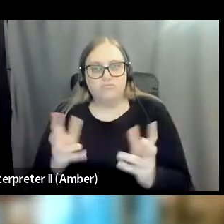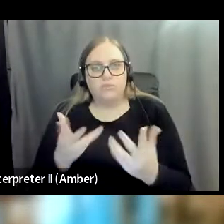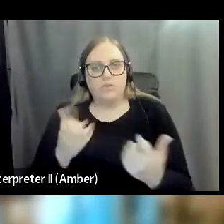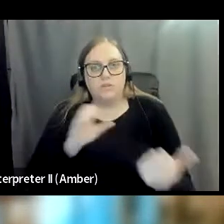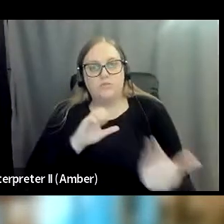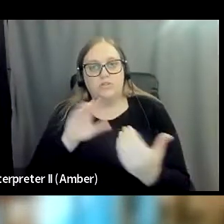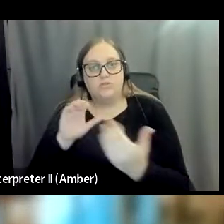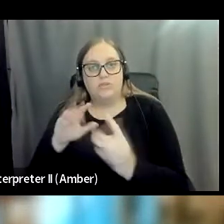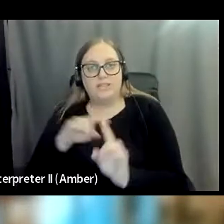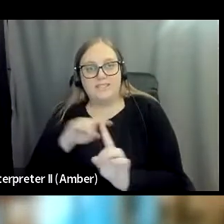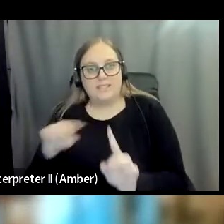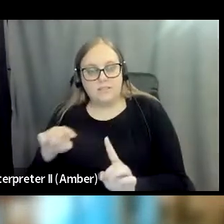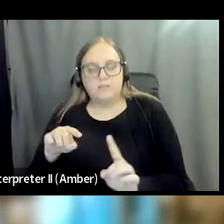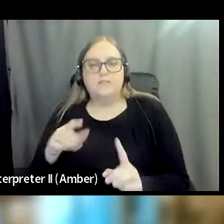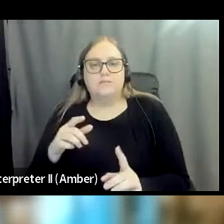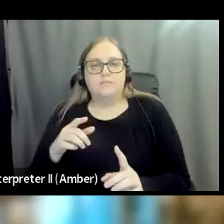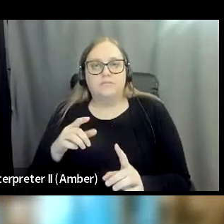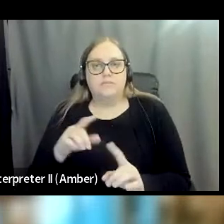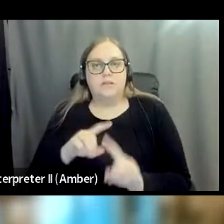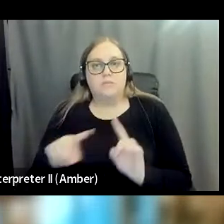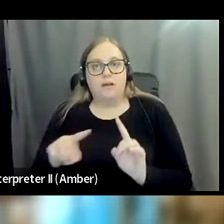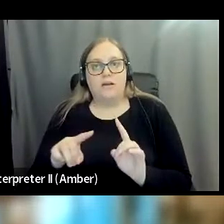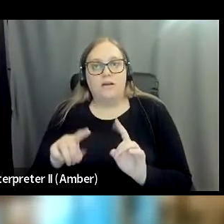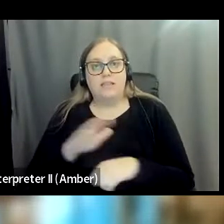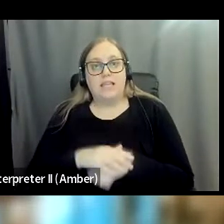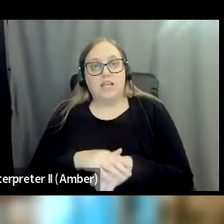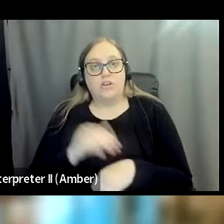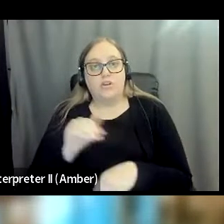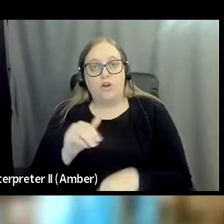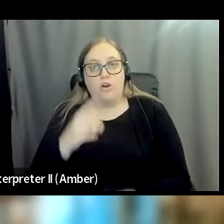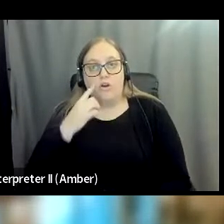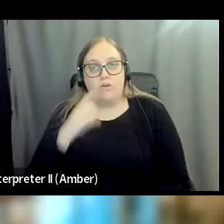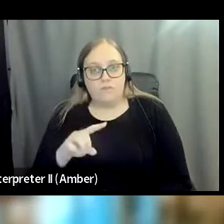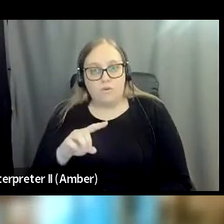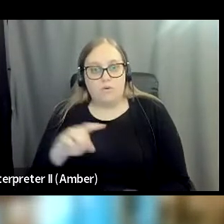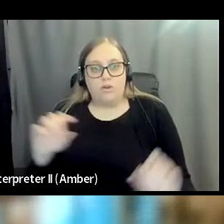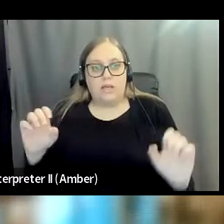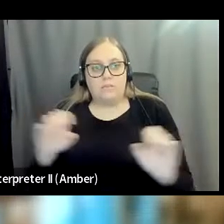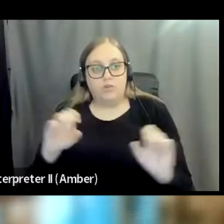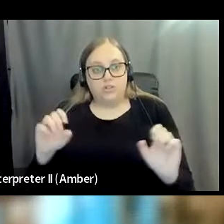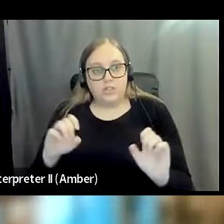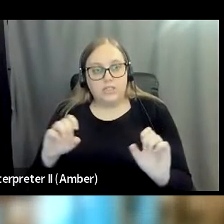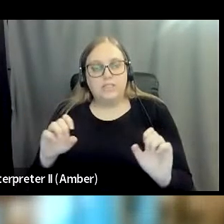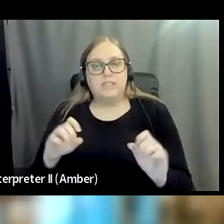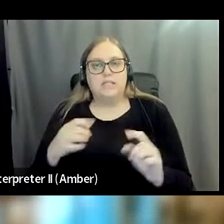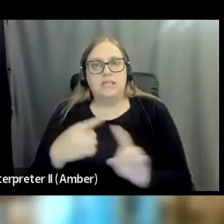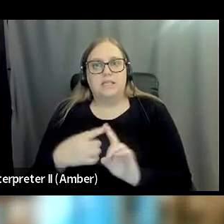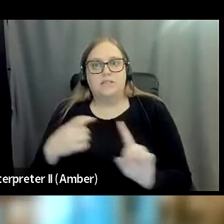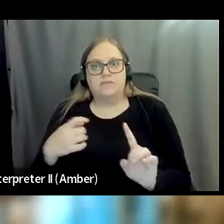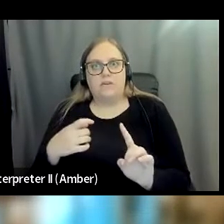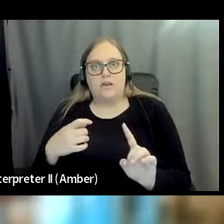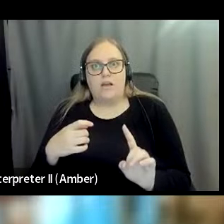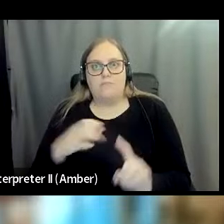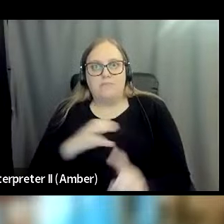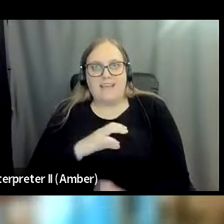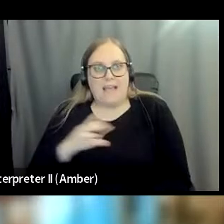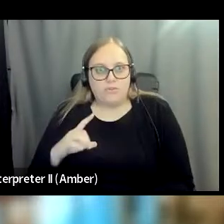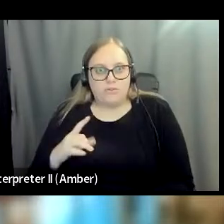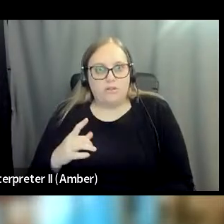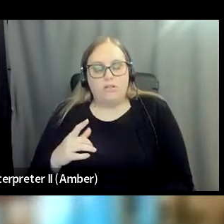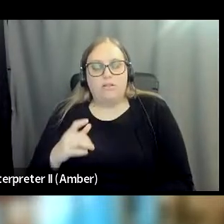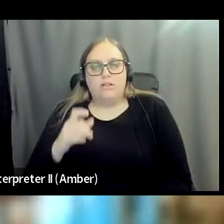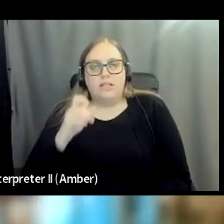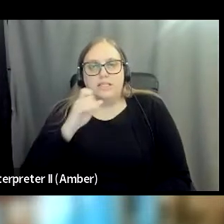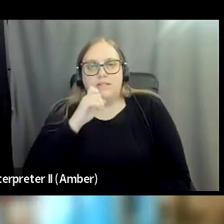these things. The call for an emergency came from the council. It's not